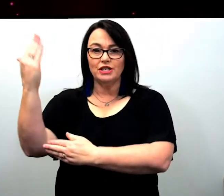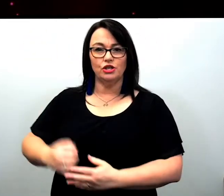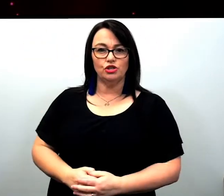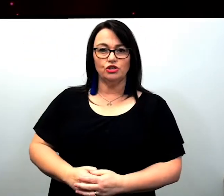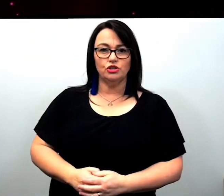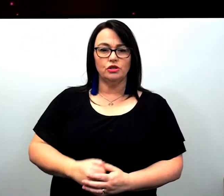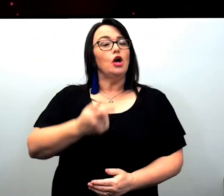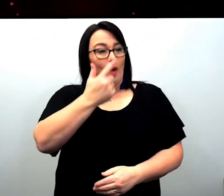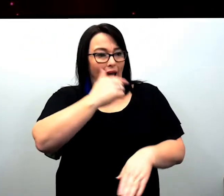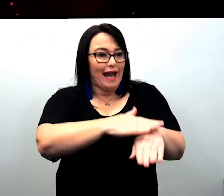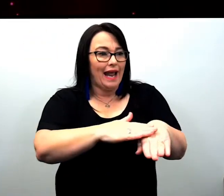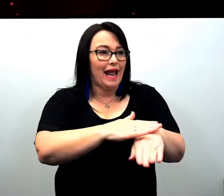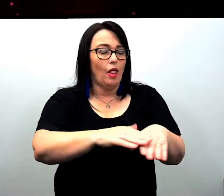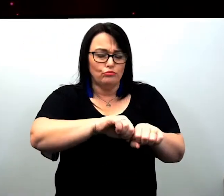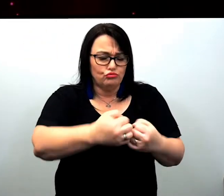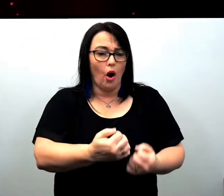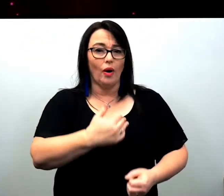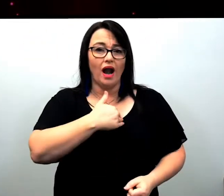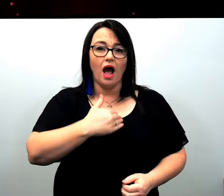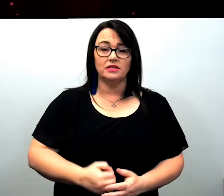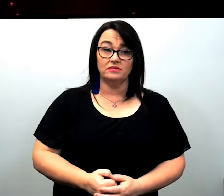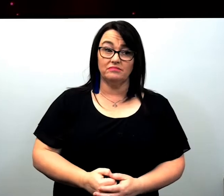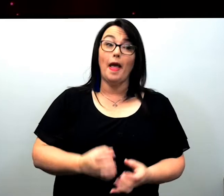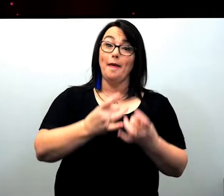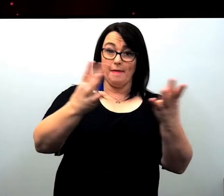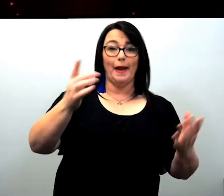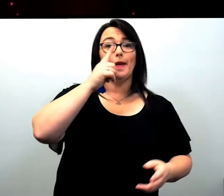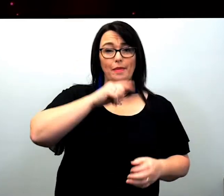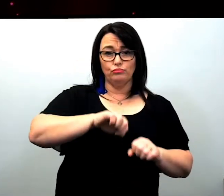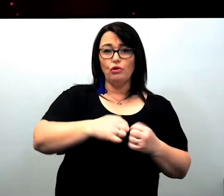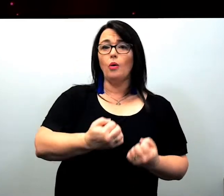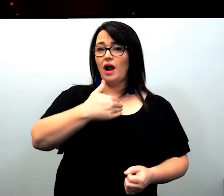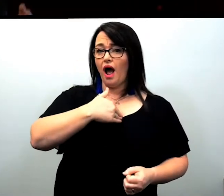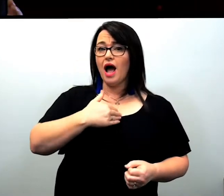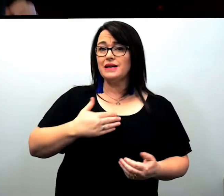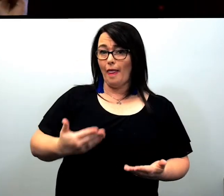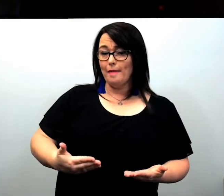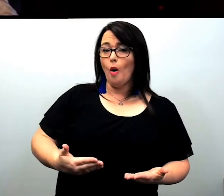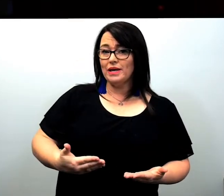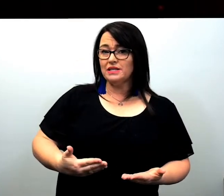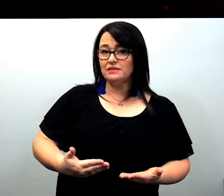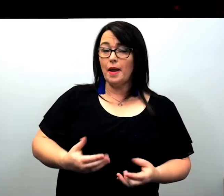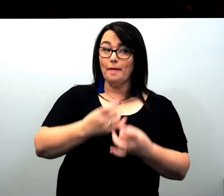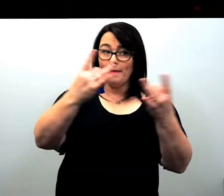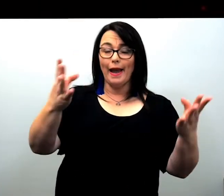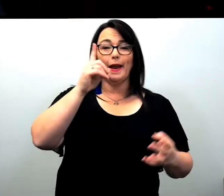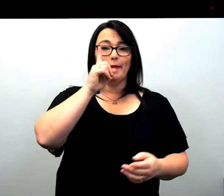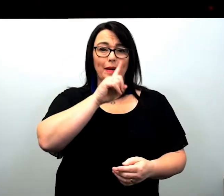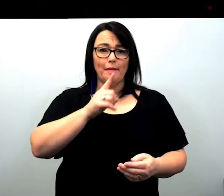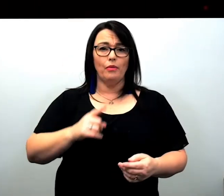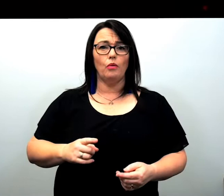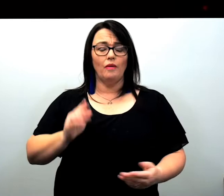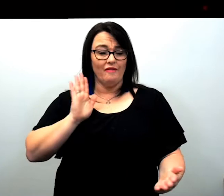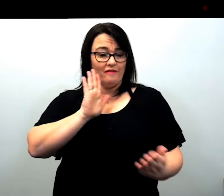are so many brokenhearted people right now. There's so many people who are going through challenges right now, and it's needing